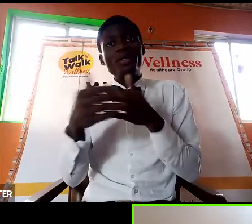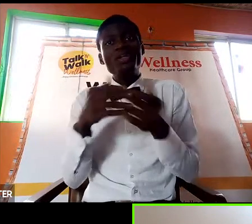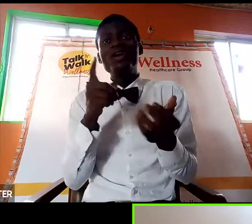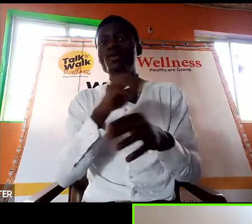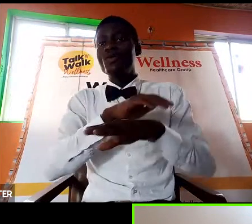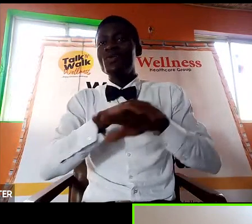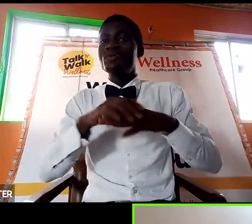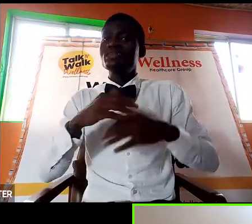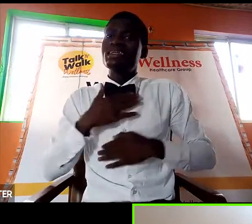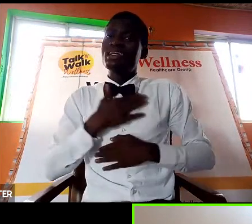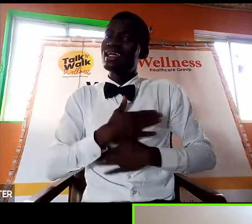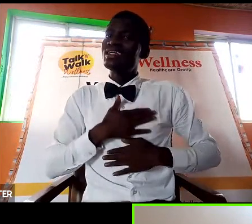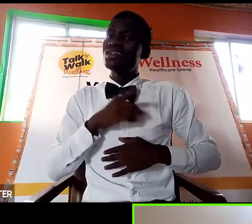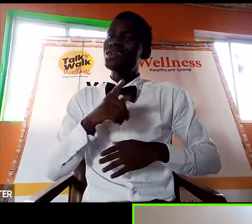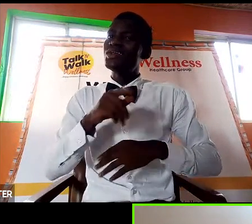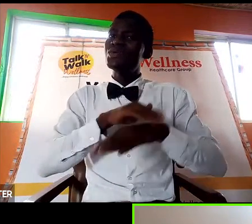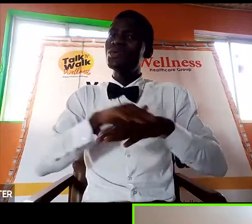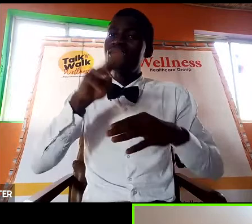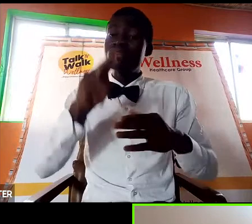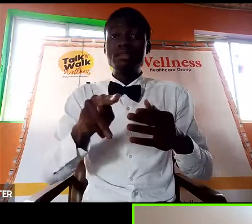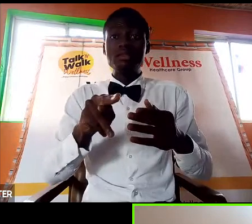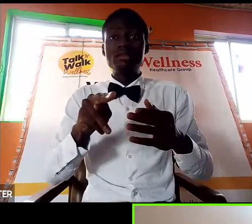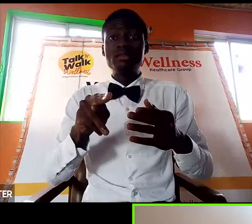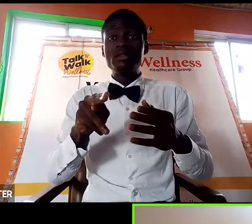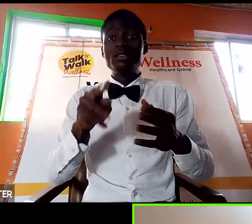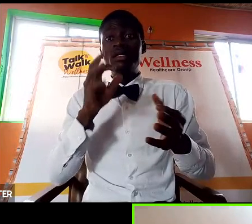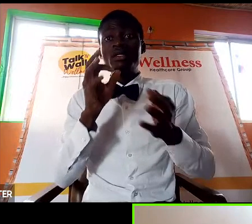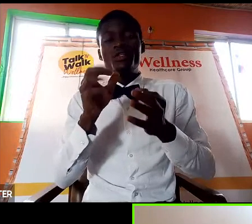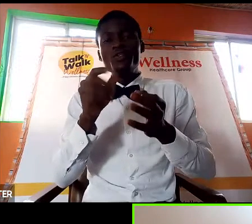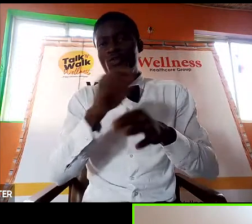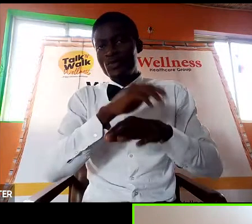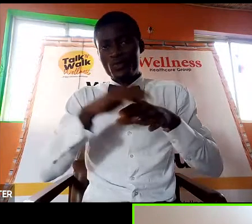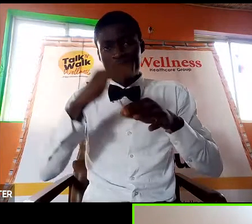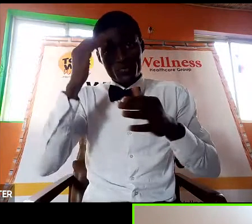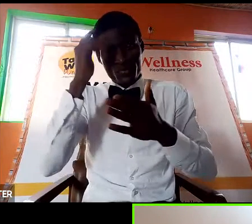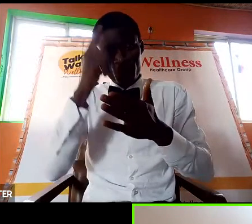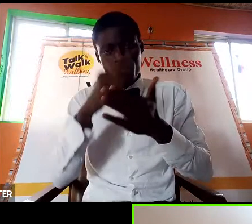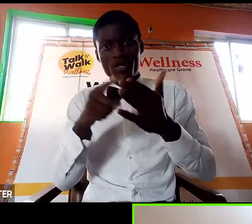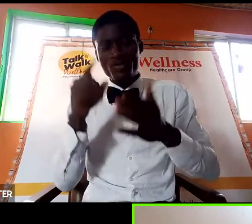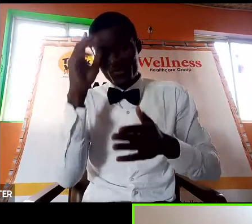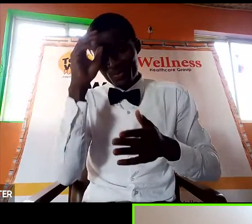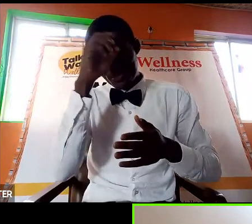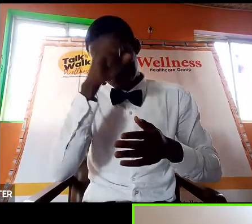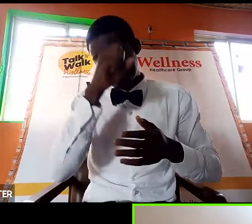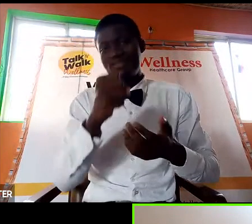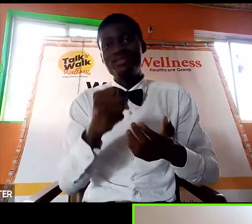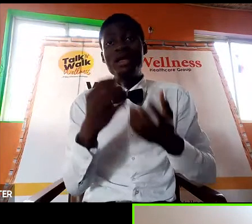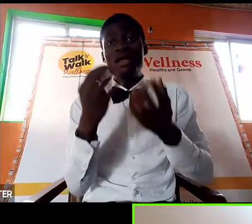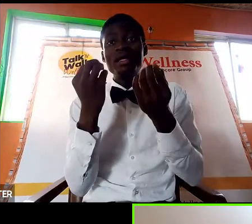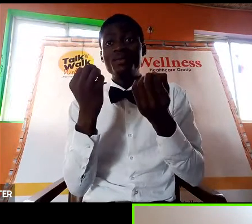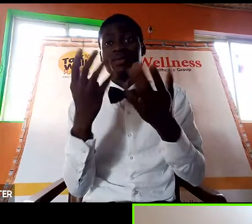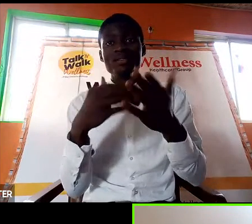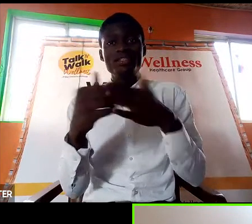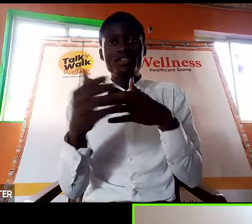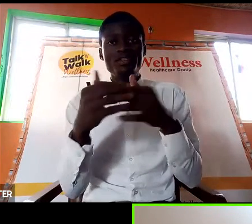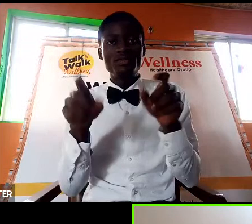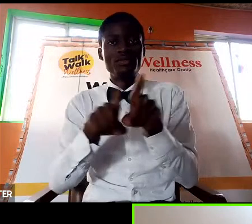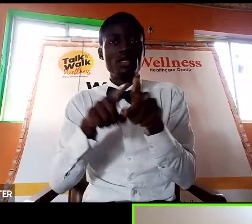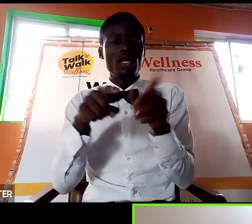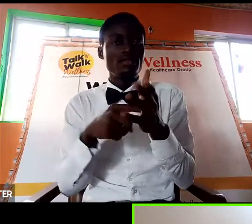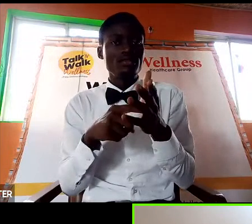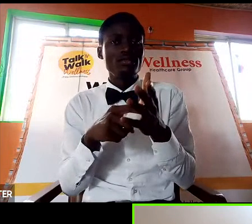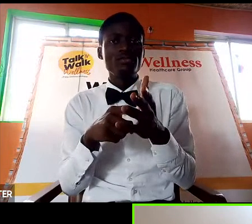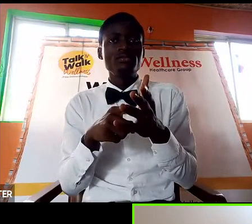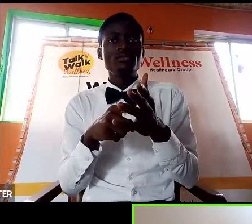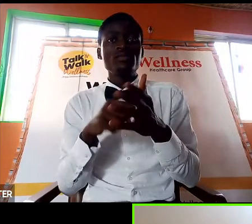what you are missing. And I get a lot, I mean, there are a lot of issues like this. This scenario you just gave is huge in this